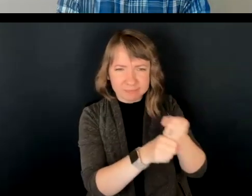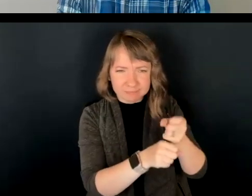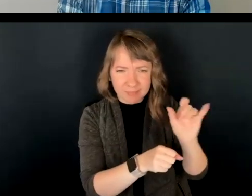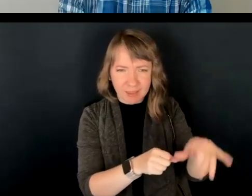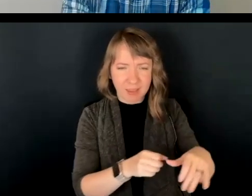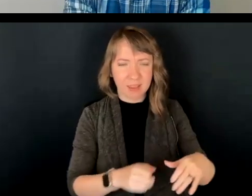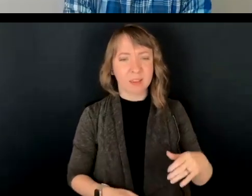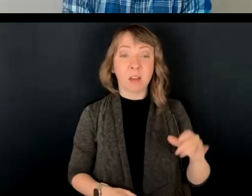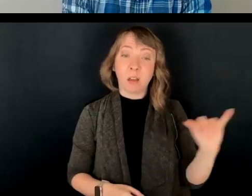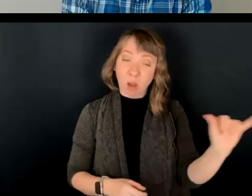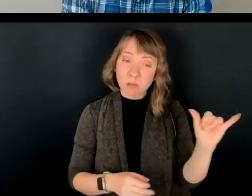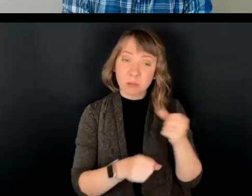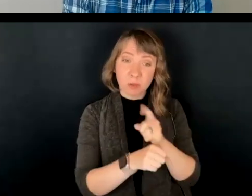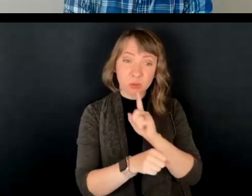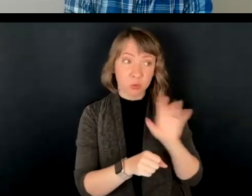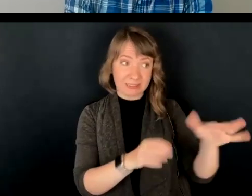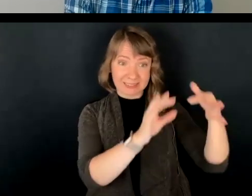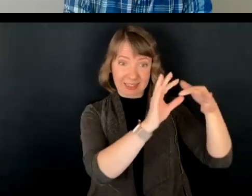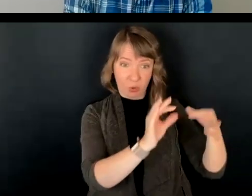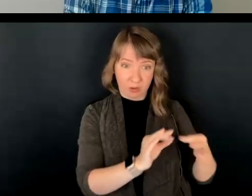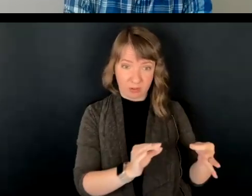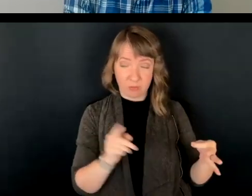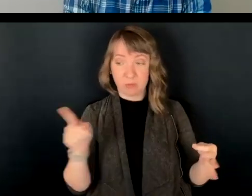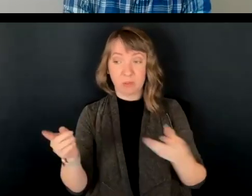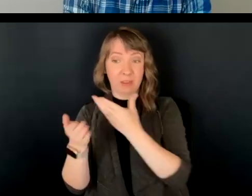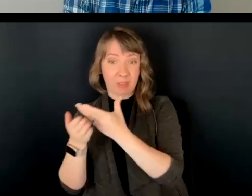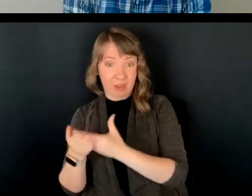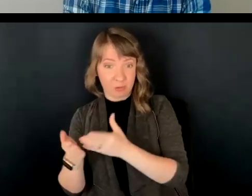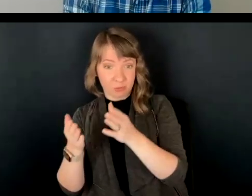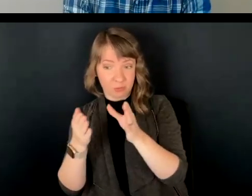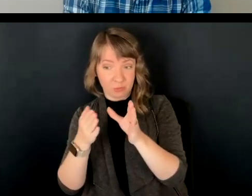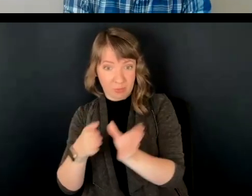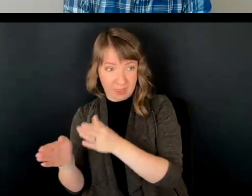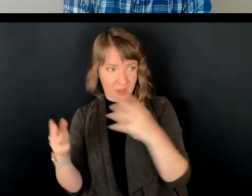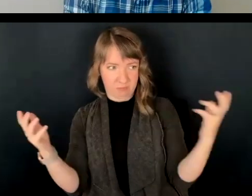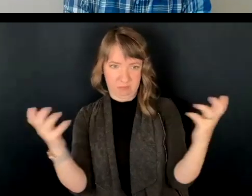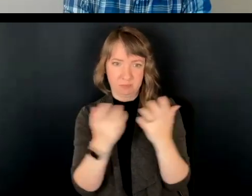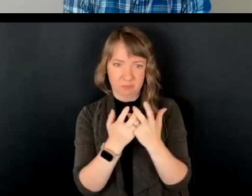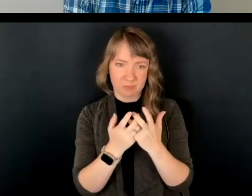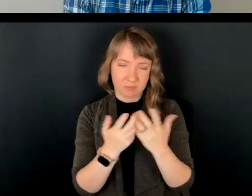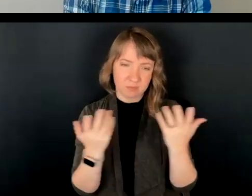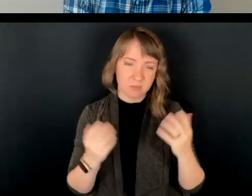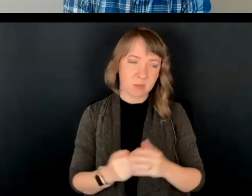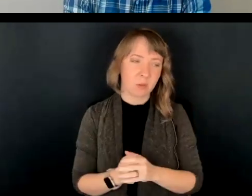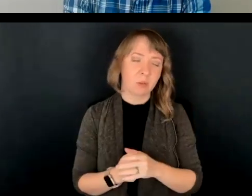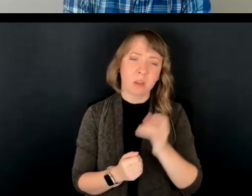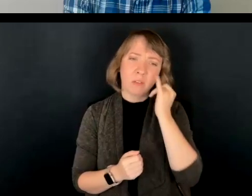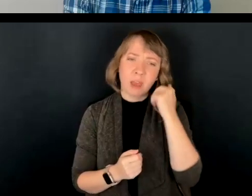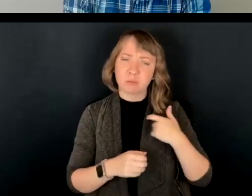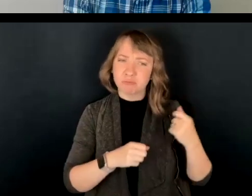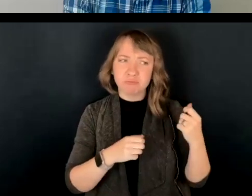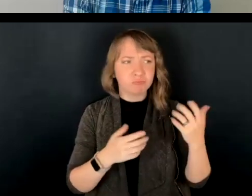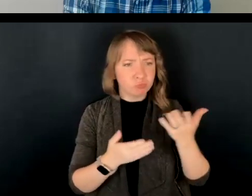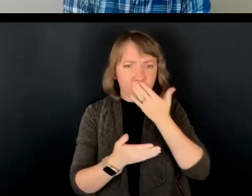make sure that that narrative matches up with the financial plans. So I've found that when you have those really robust